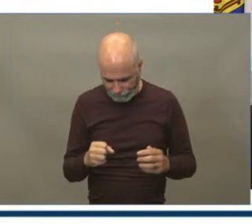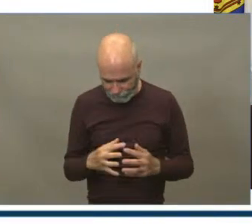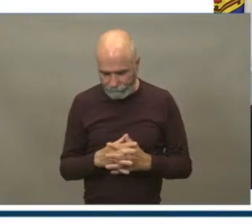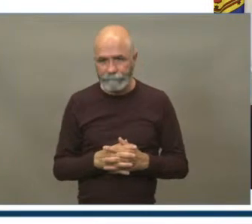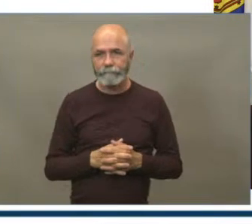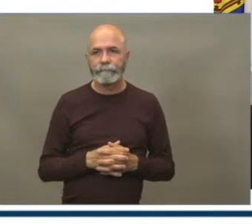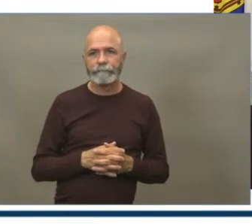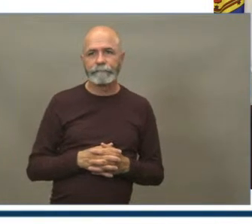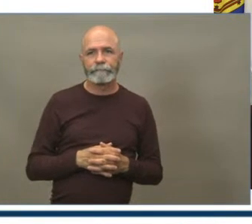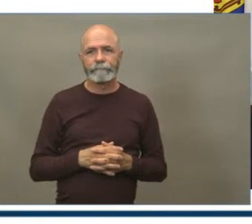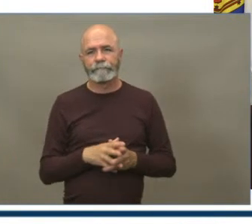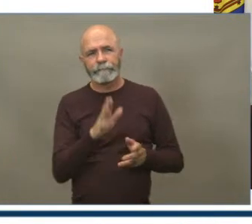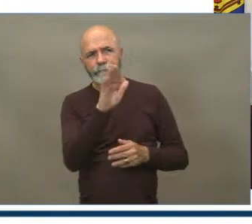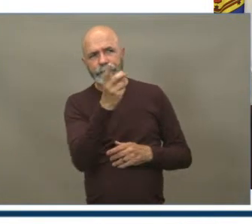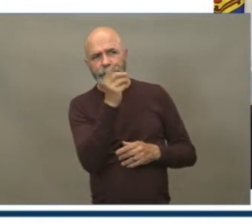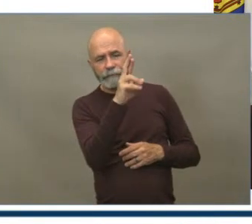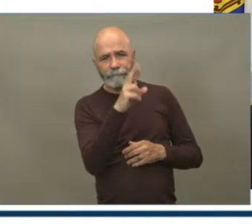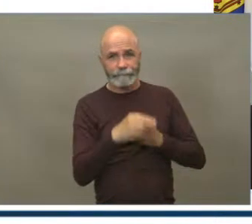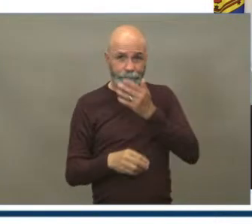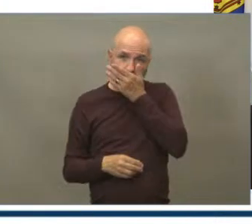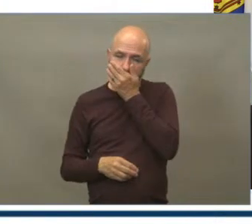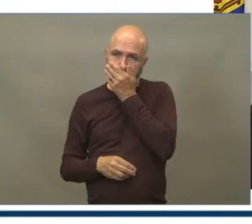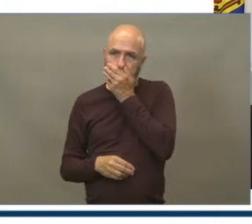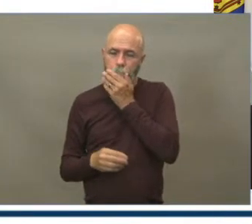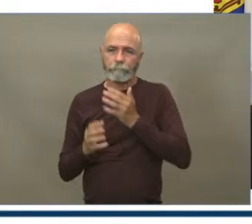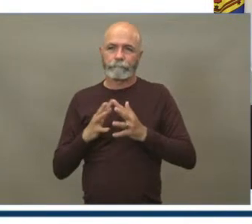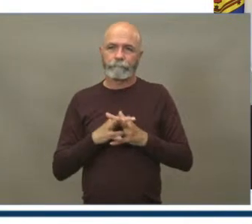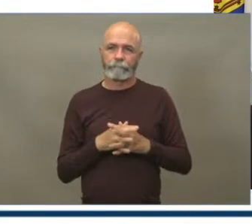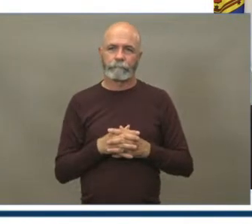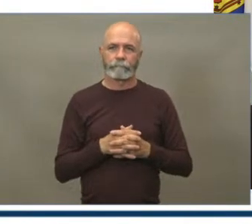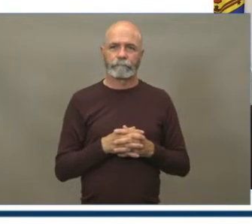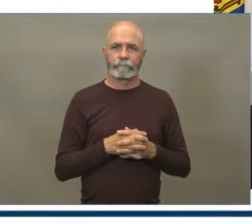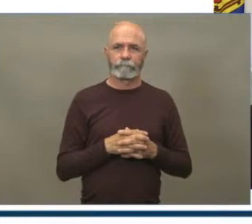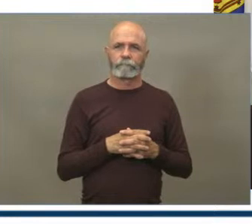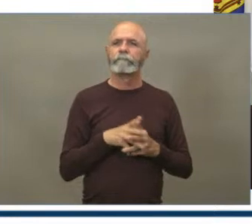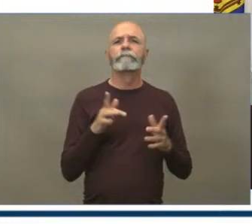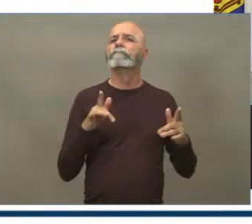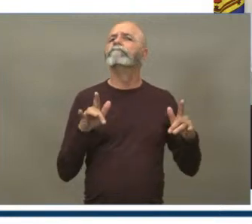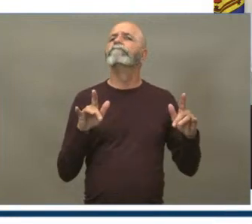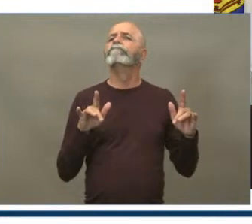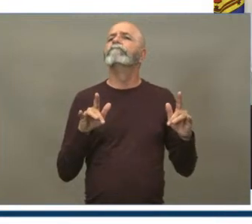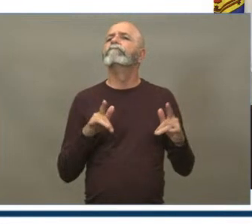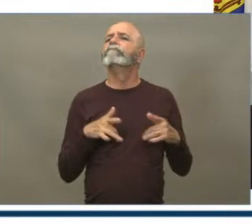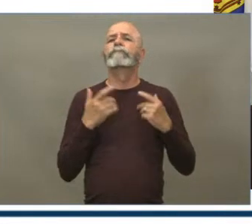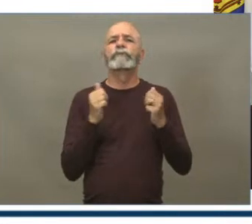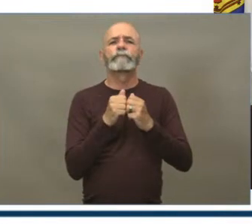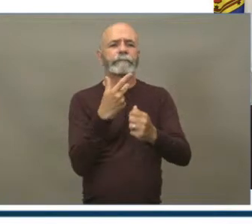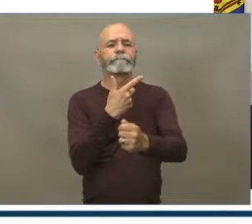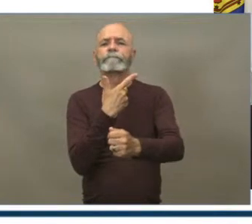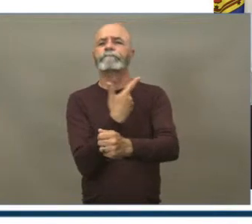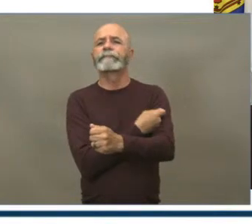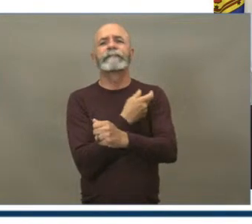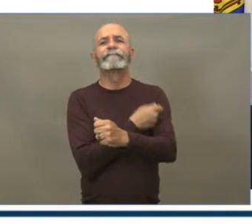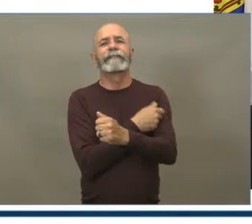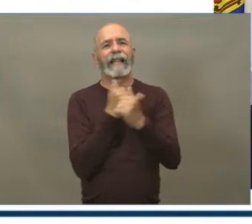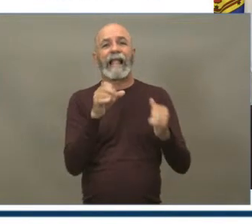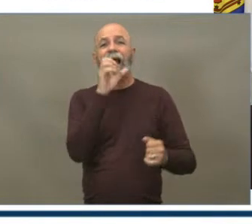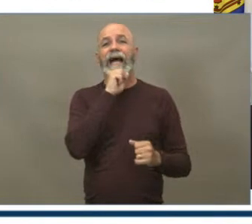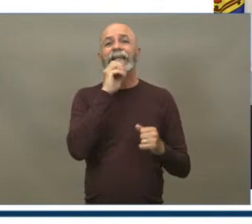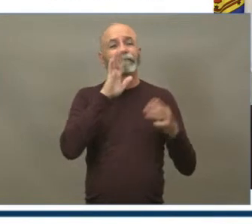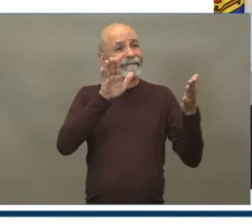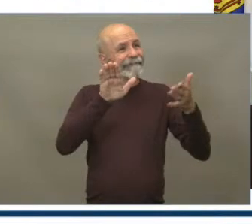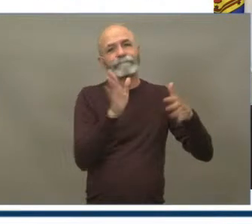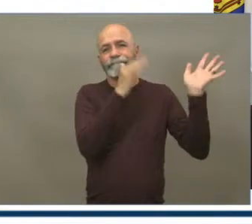Afternoon. Dr. Strang, I wonder if you can give us an update on the uptake of vaccines since we've opened it up to a couple of more age groups, and especially